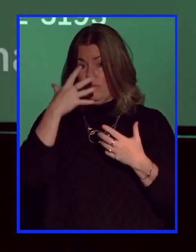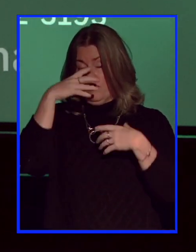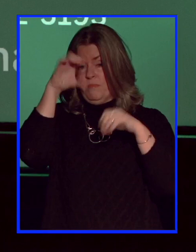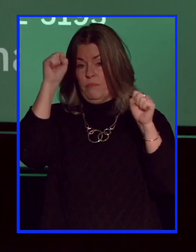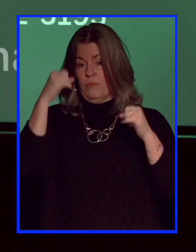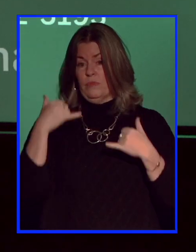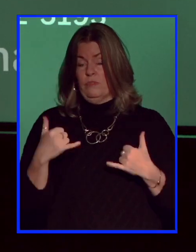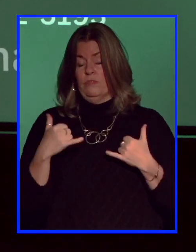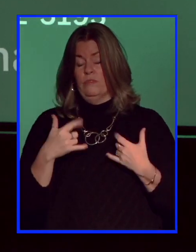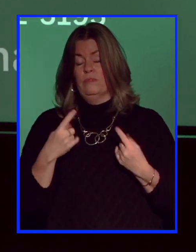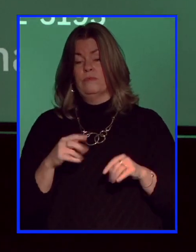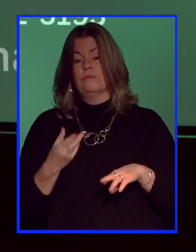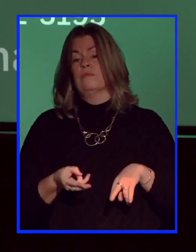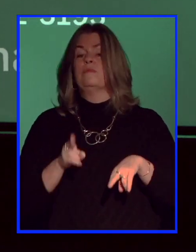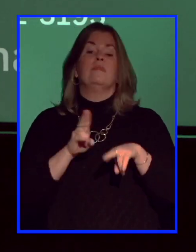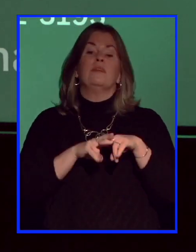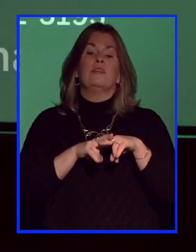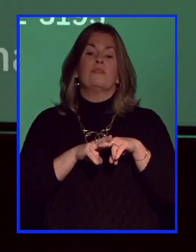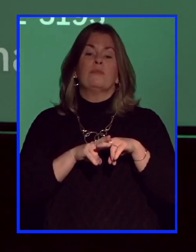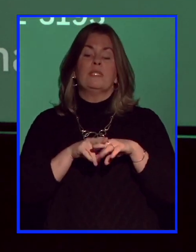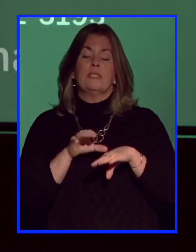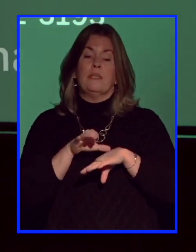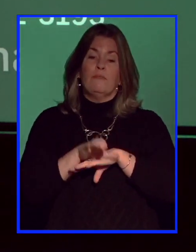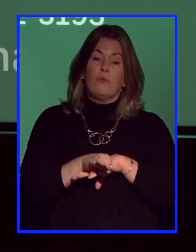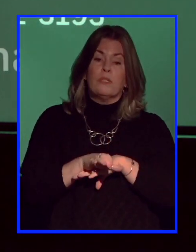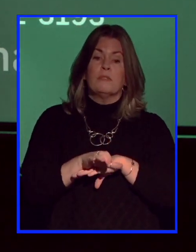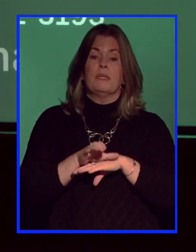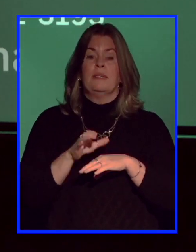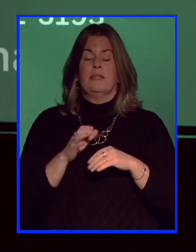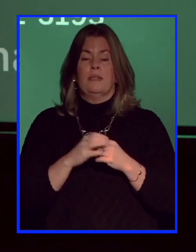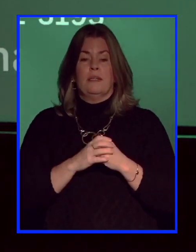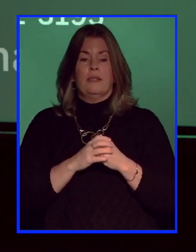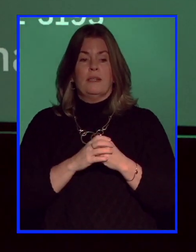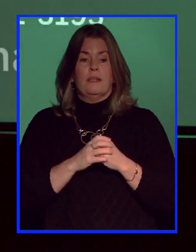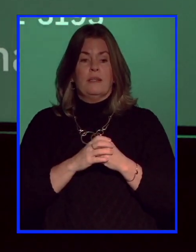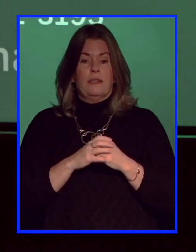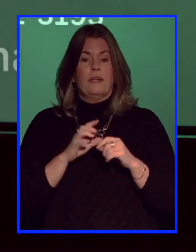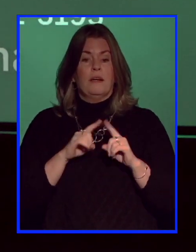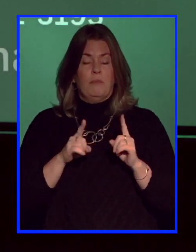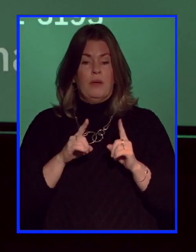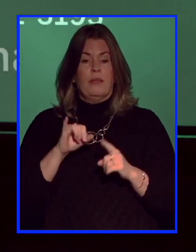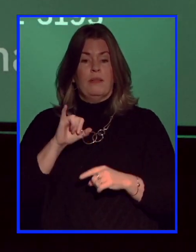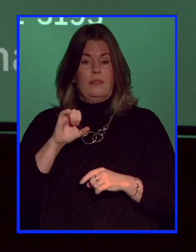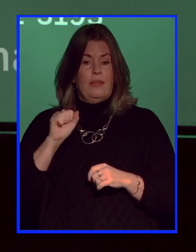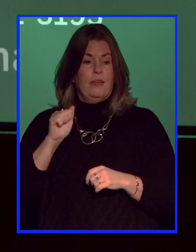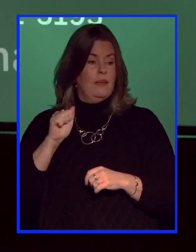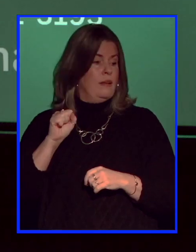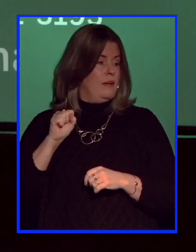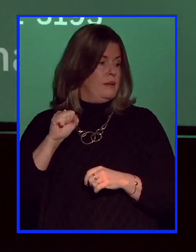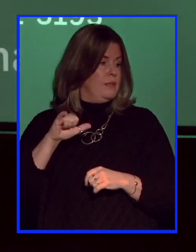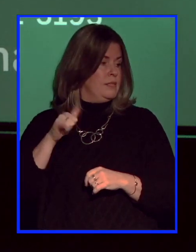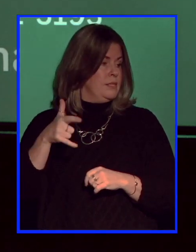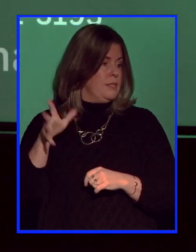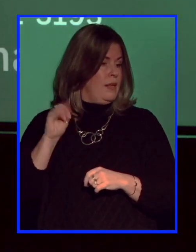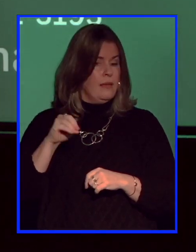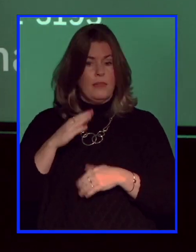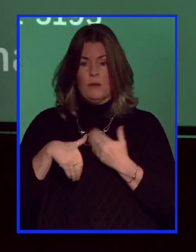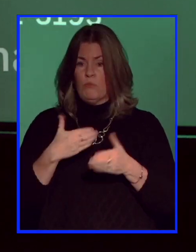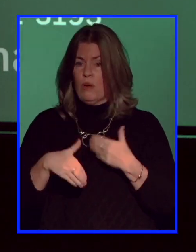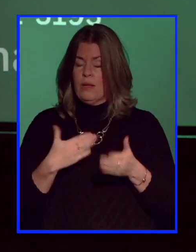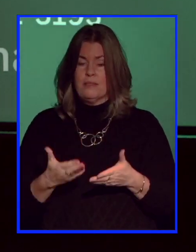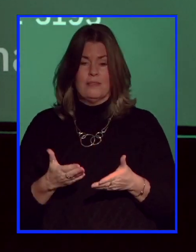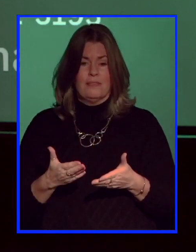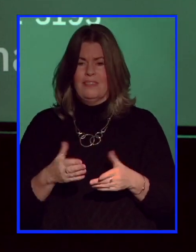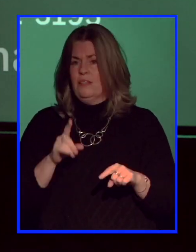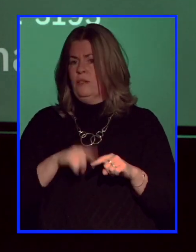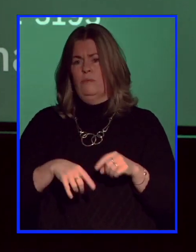is trying to increase not only enforcement, but also the asylum process that just isn't going to be able to accommodate